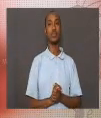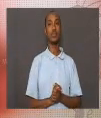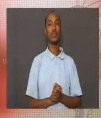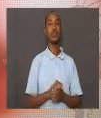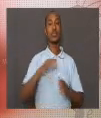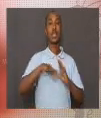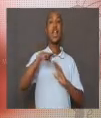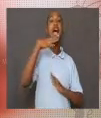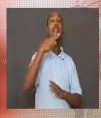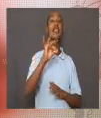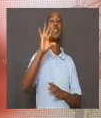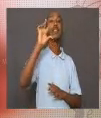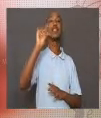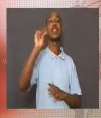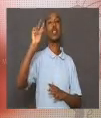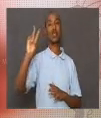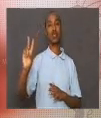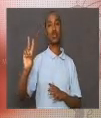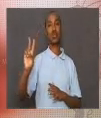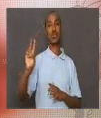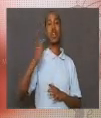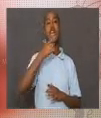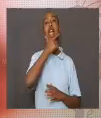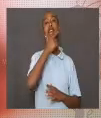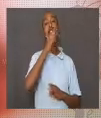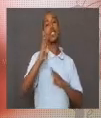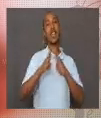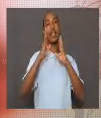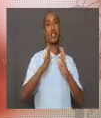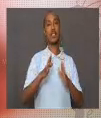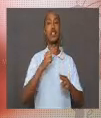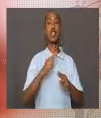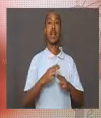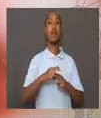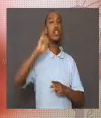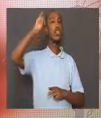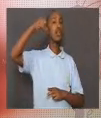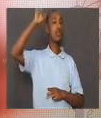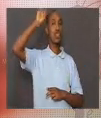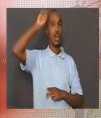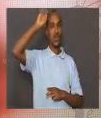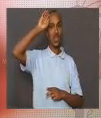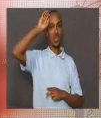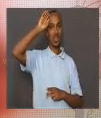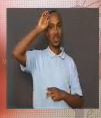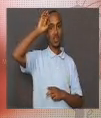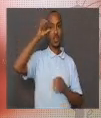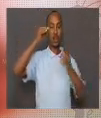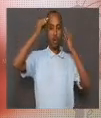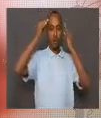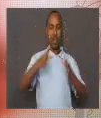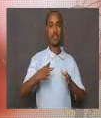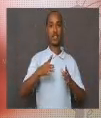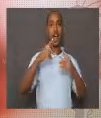In 1937, an English scientist named James Chadwick conducted